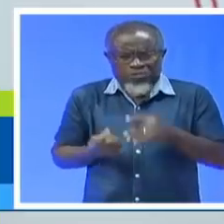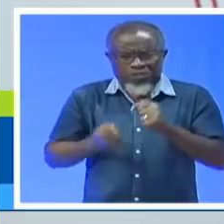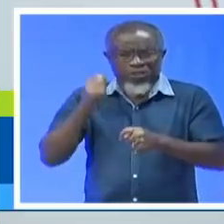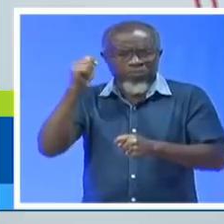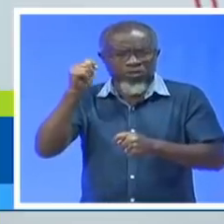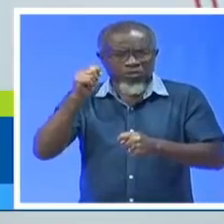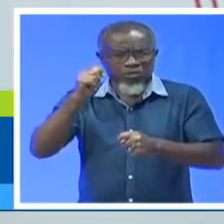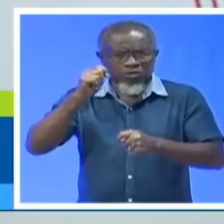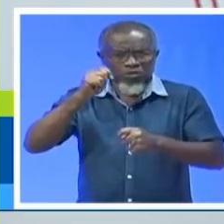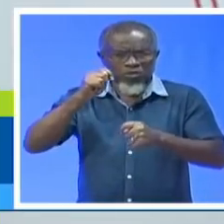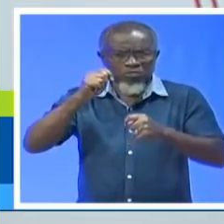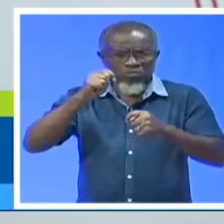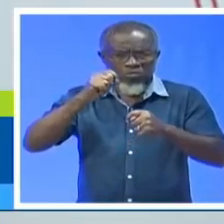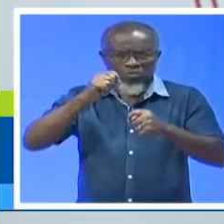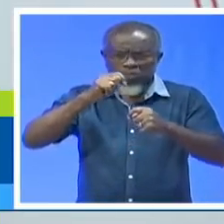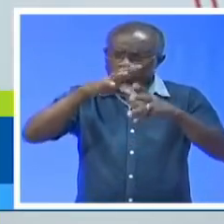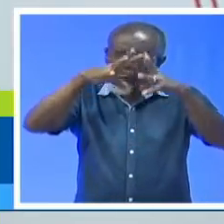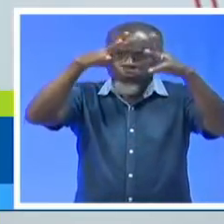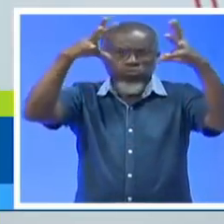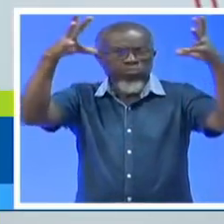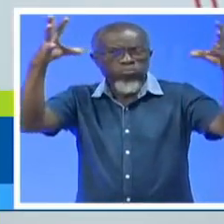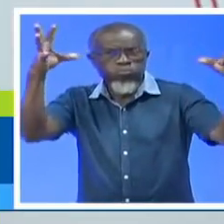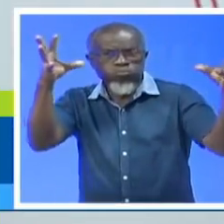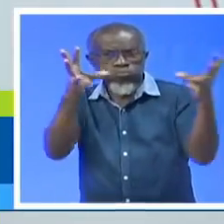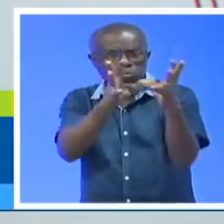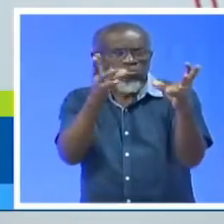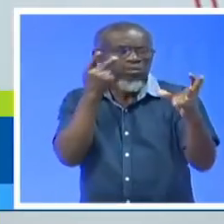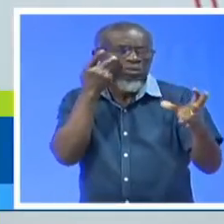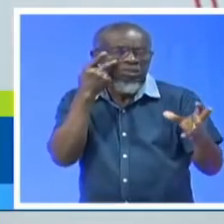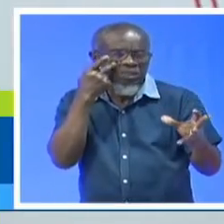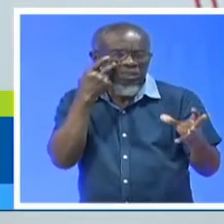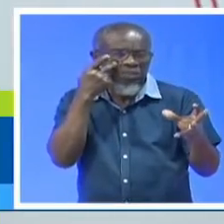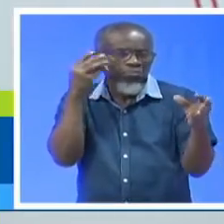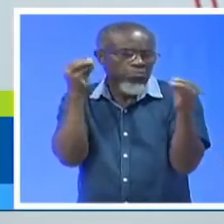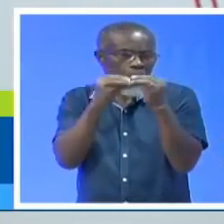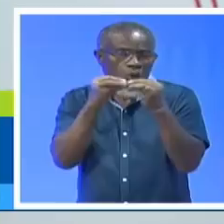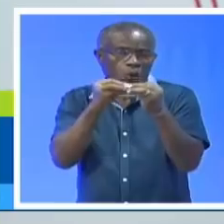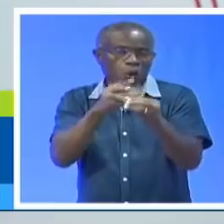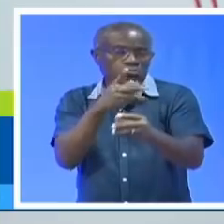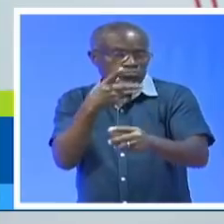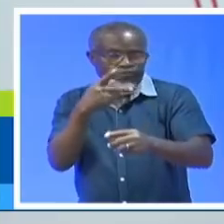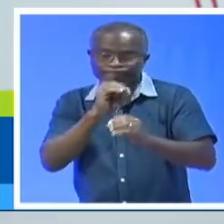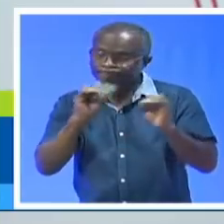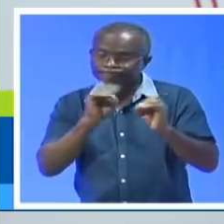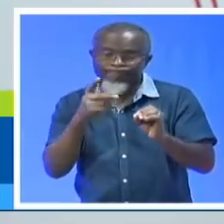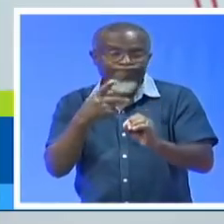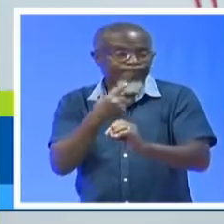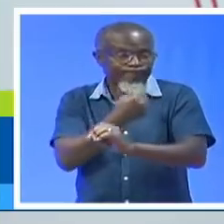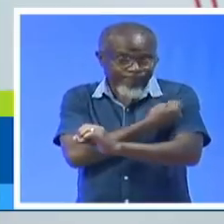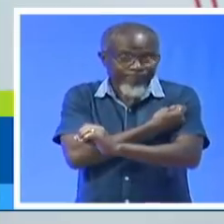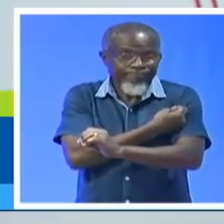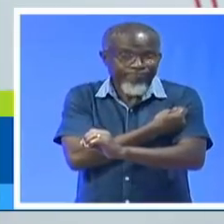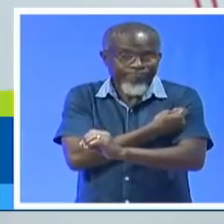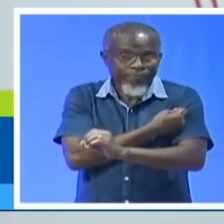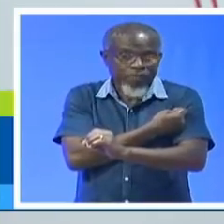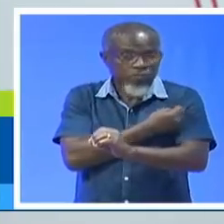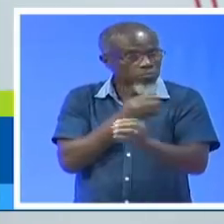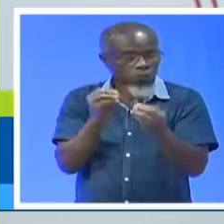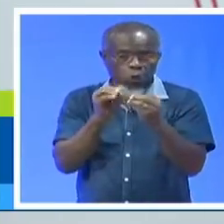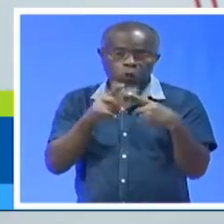a regional and global issue. And the way we can work together with the